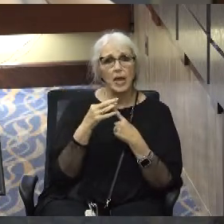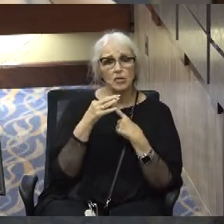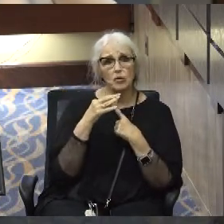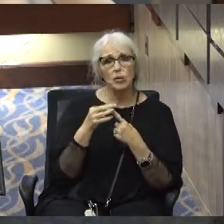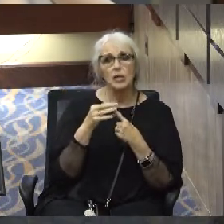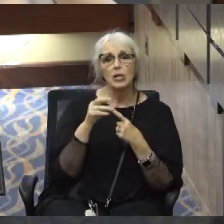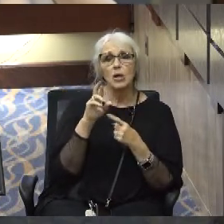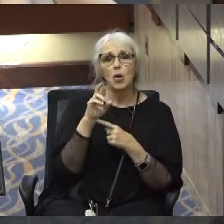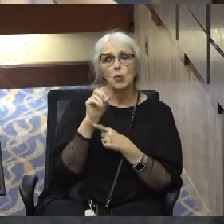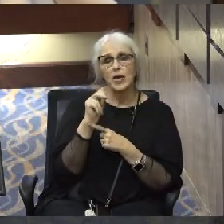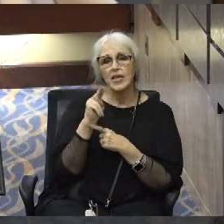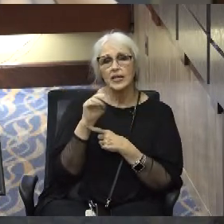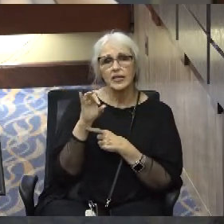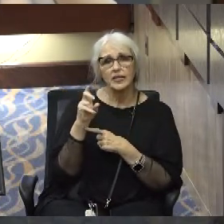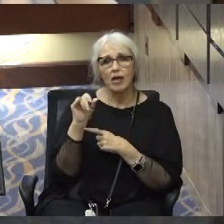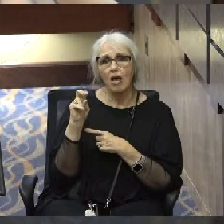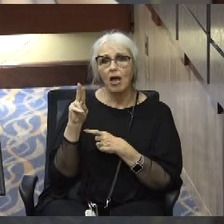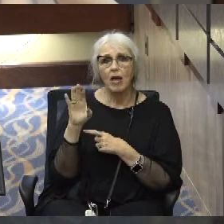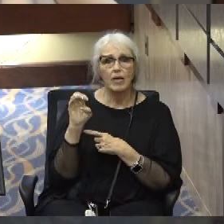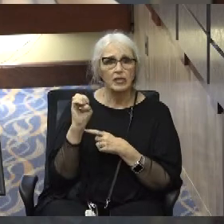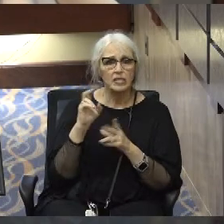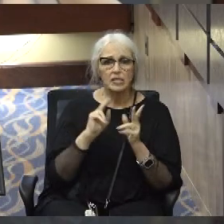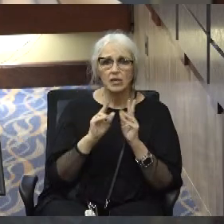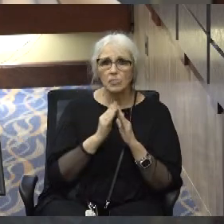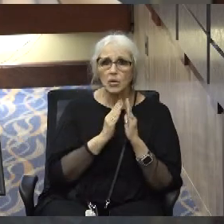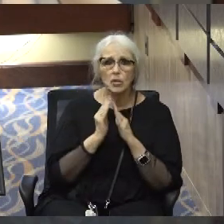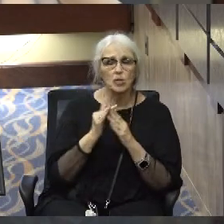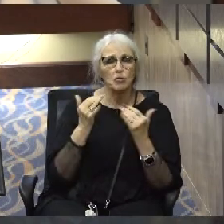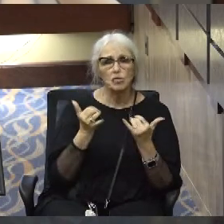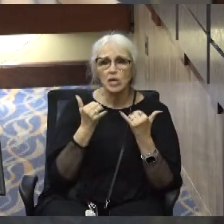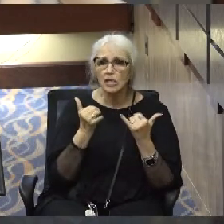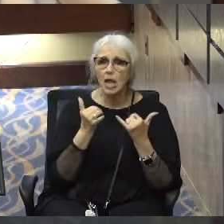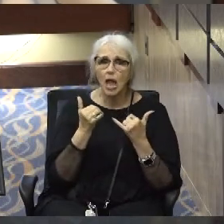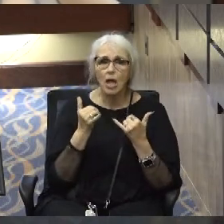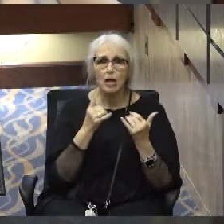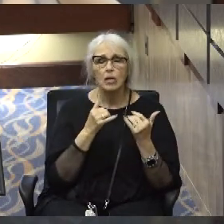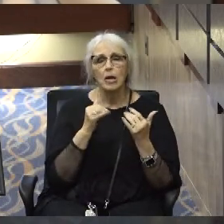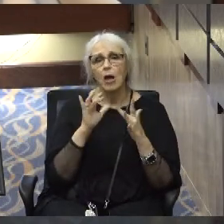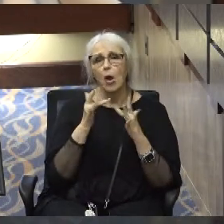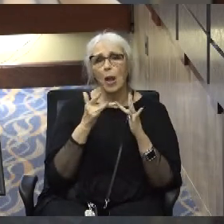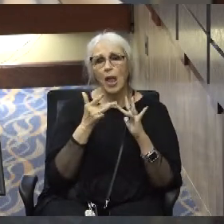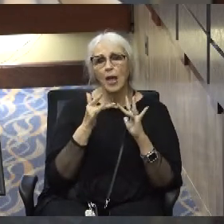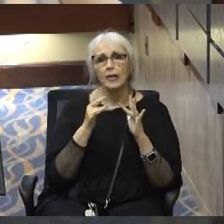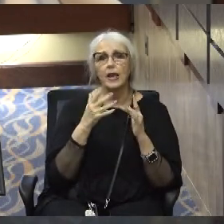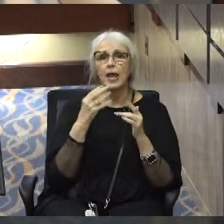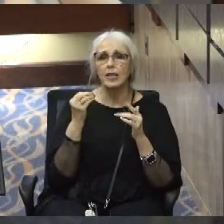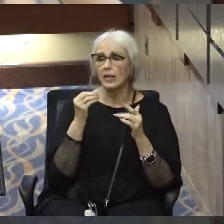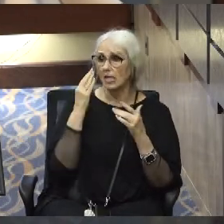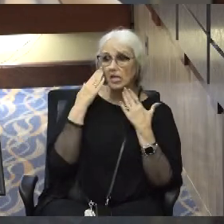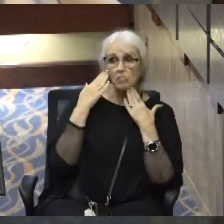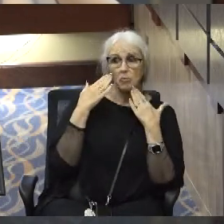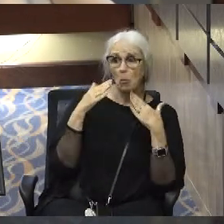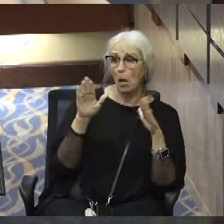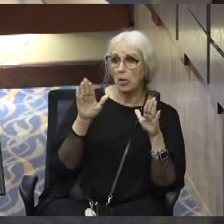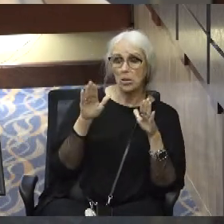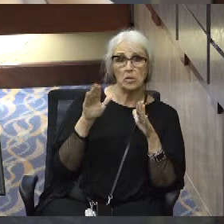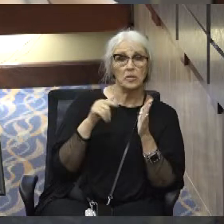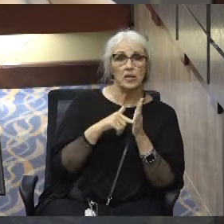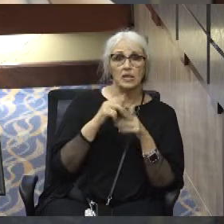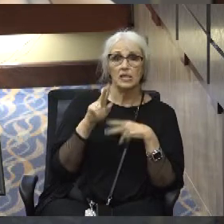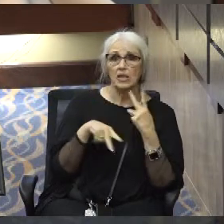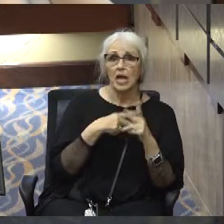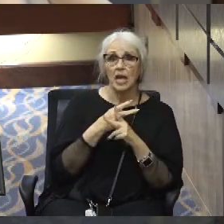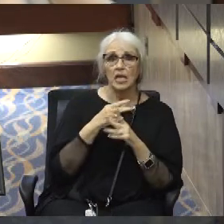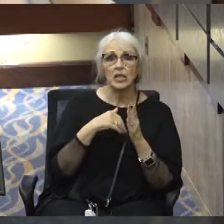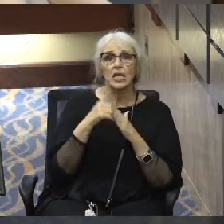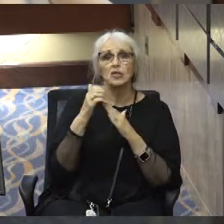Renaissance communities where, they're just coming online, they had no idea that this type of construction would be going on and for its length. So I